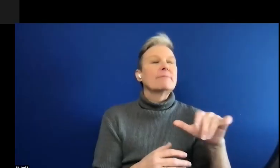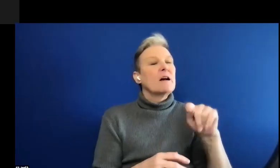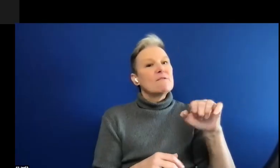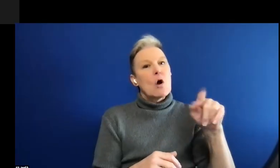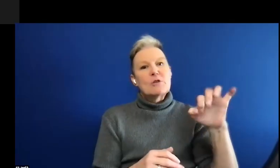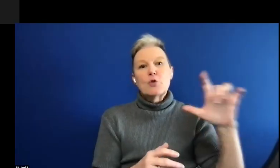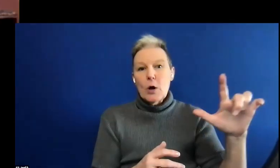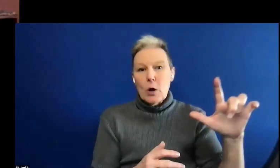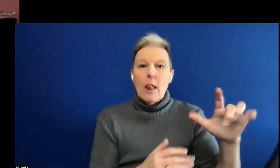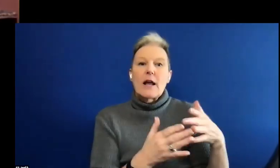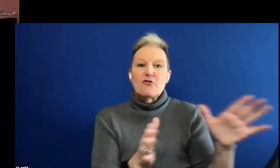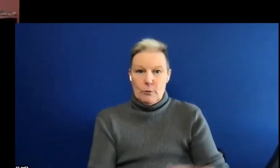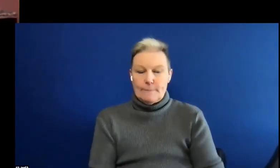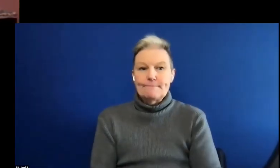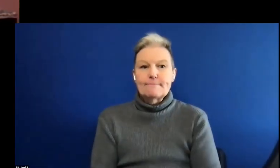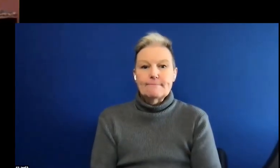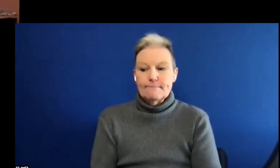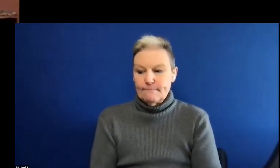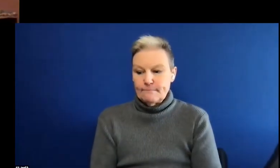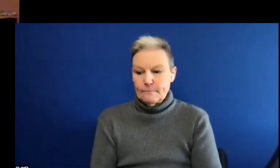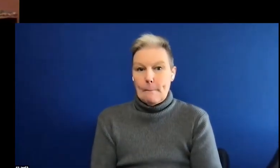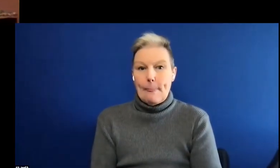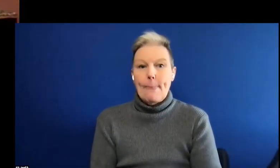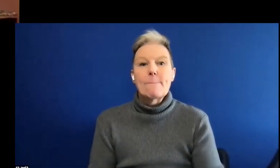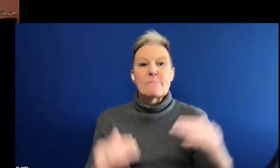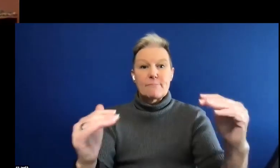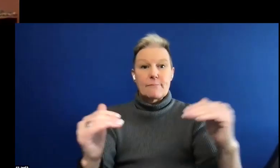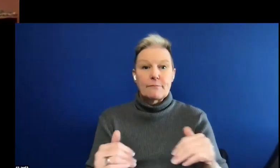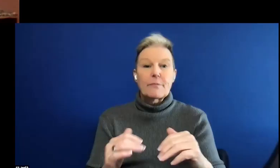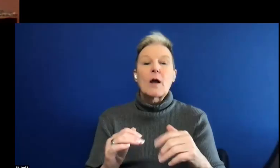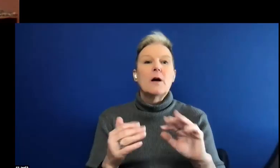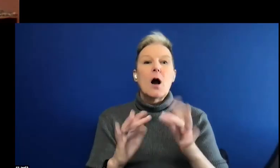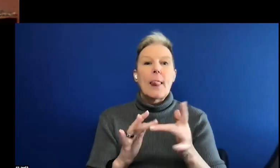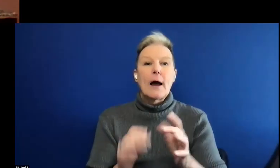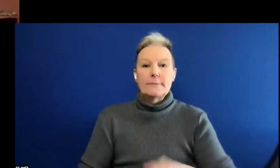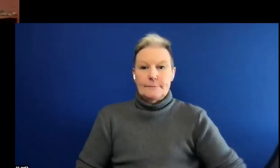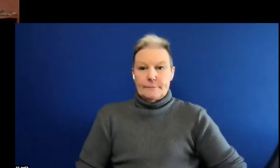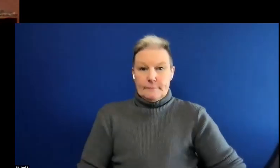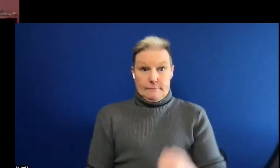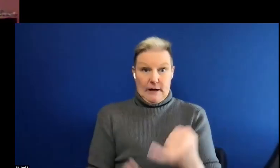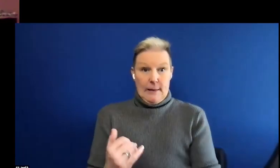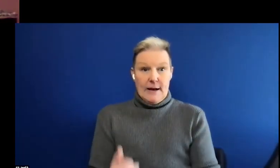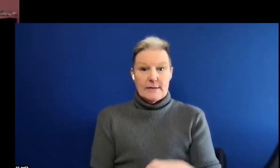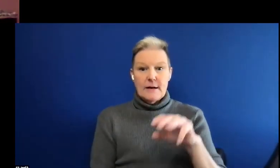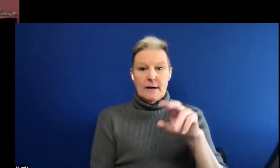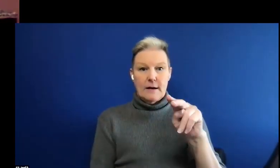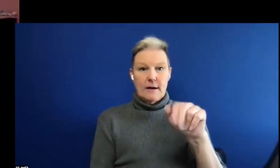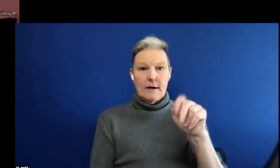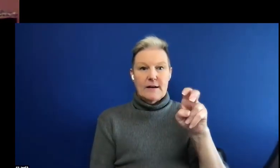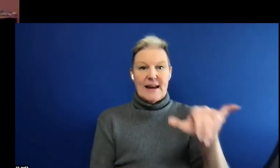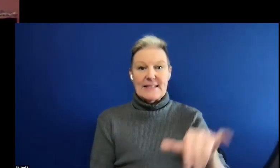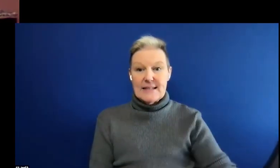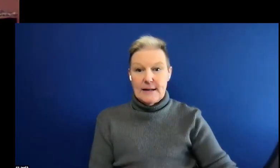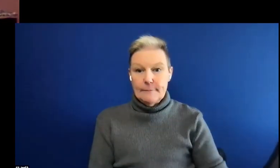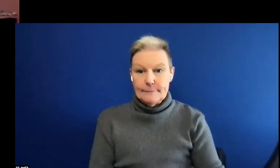you. All right, thank you. Next online. Okay, and the last one we have is Nancy. If you can